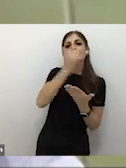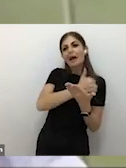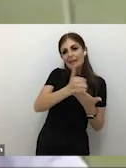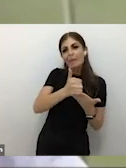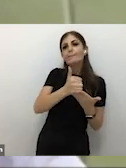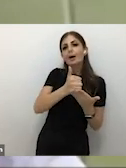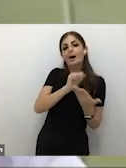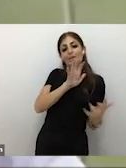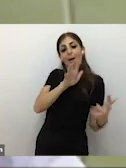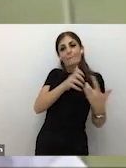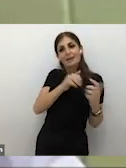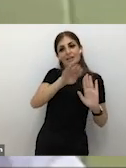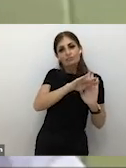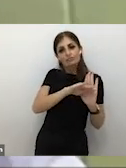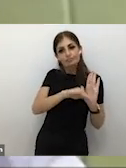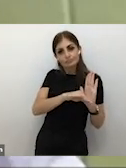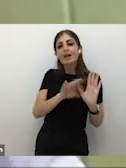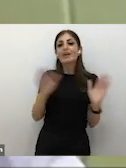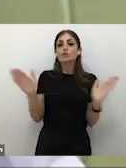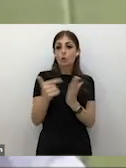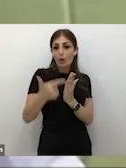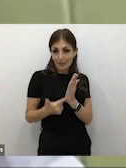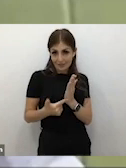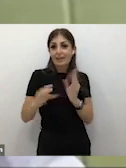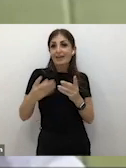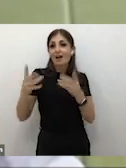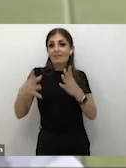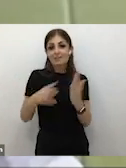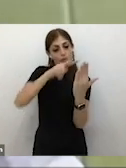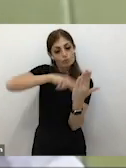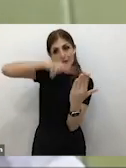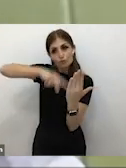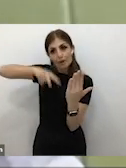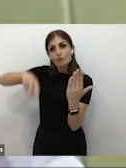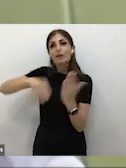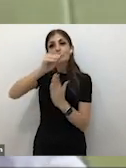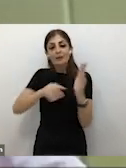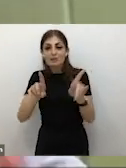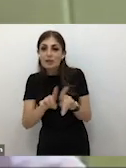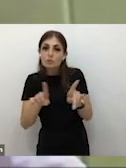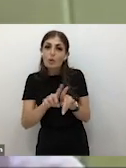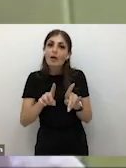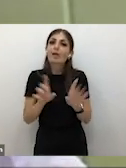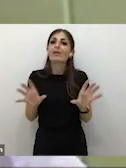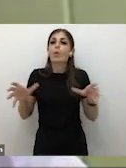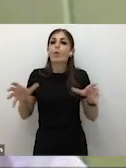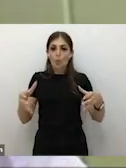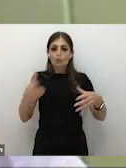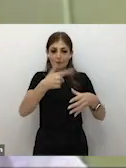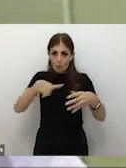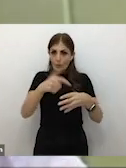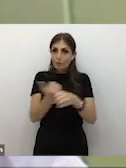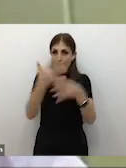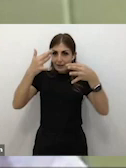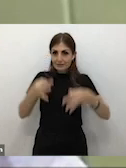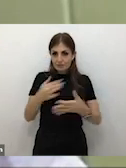criteria. We'll then create a shortlist and our facilitator will read the applications and then all together we'll make a decision